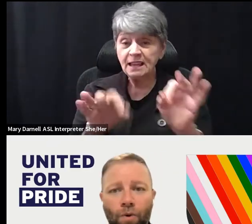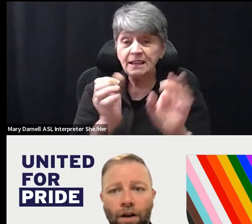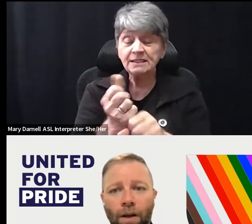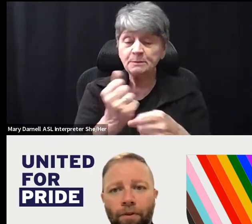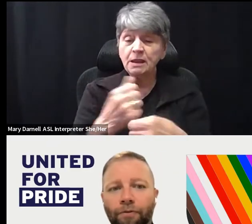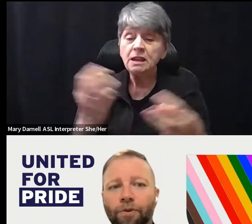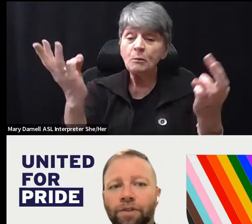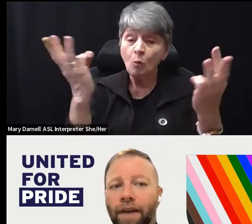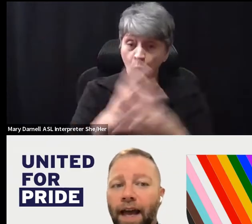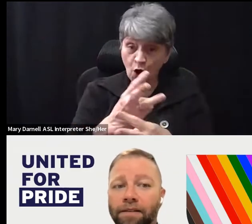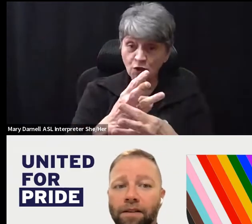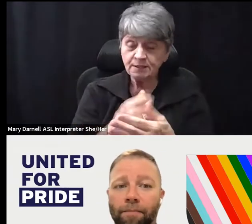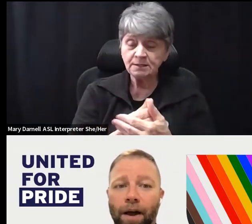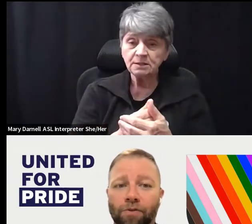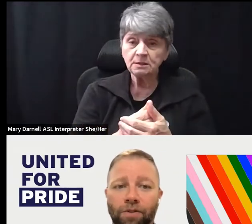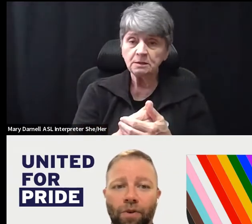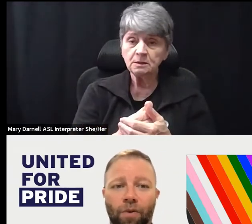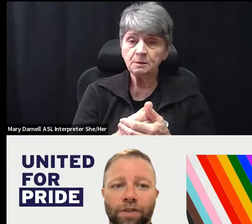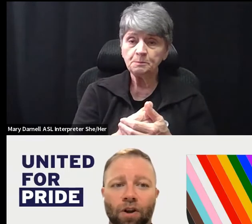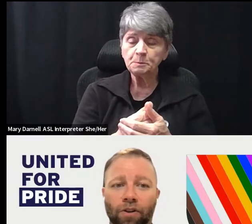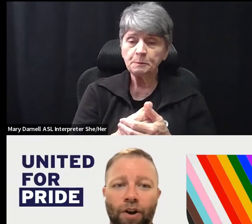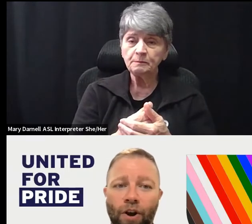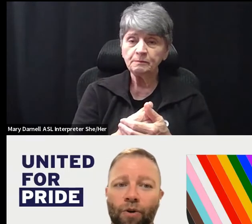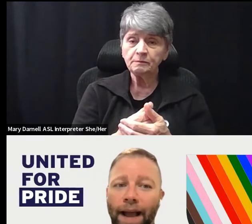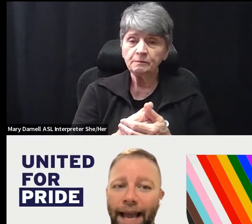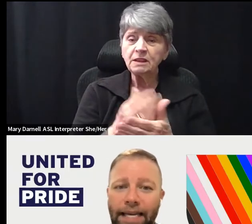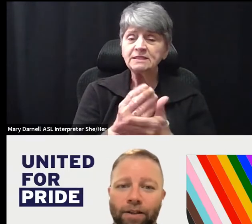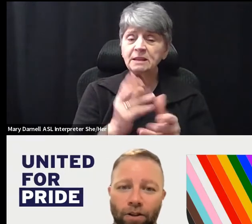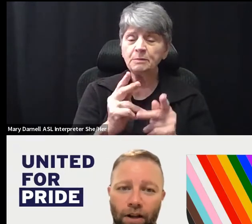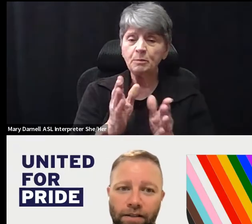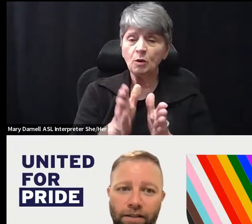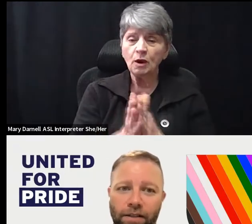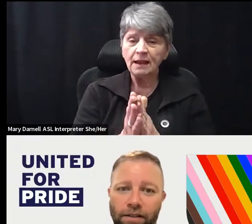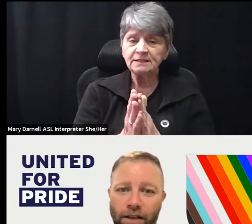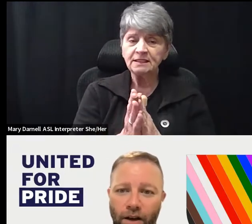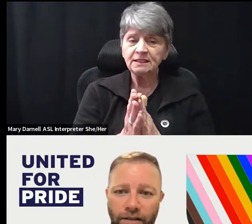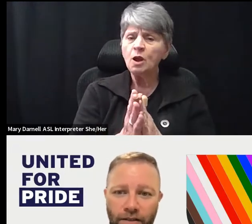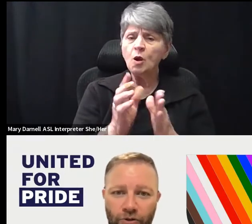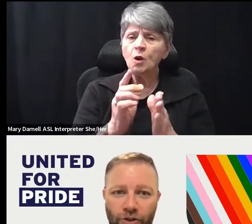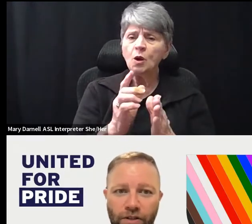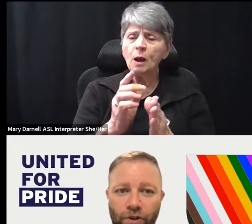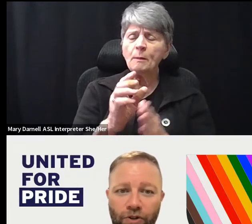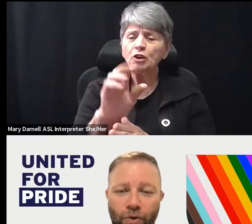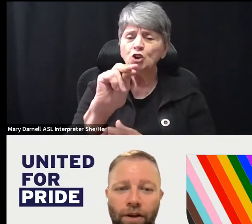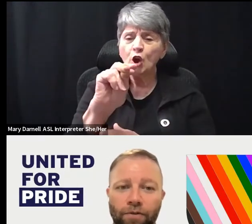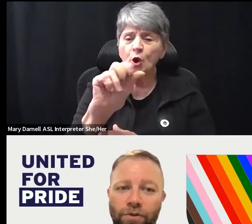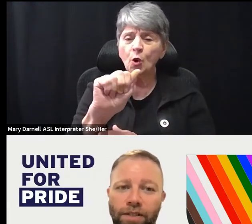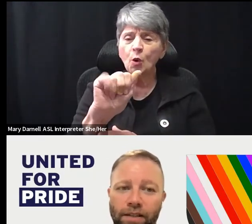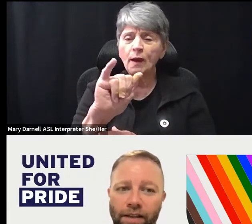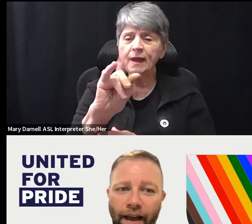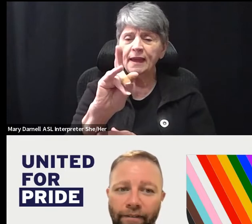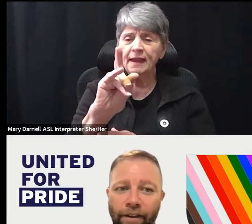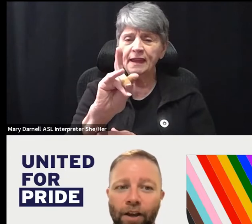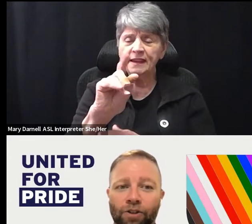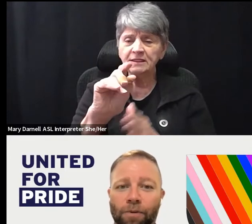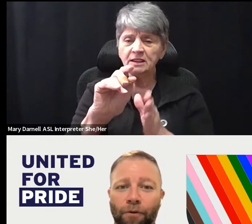So a couple of folks have asked about what's called no aid clauses in state constitutions, which quite a few